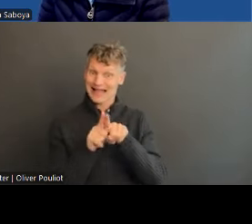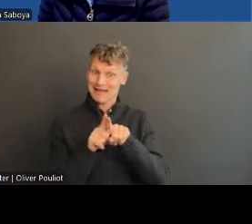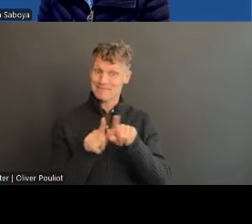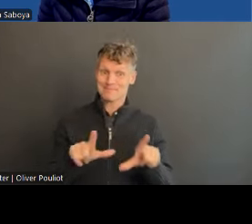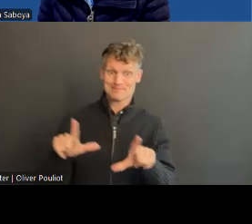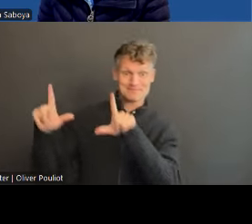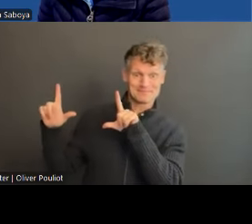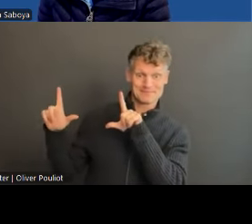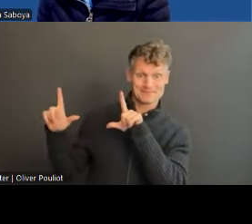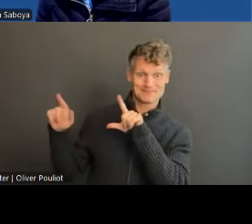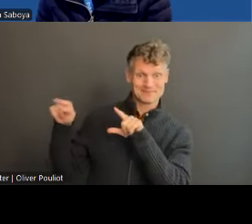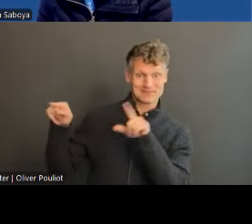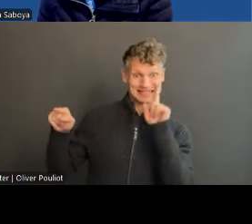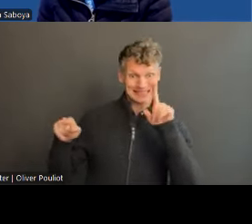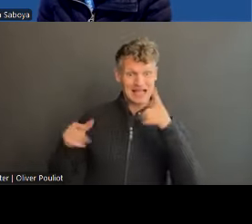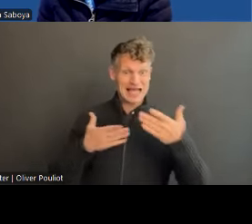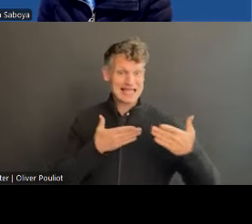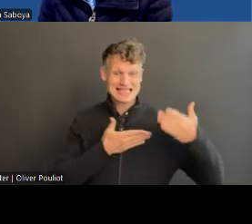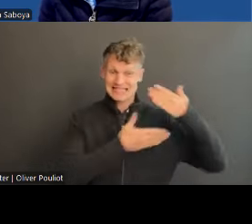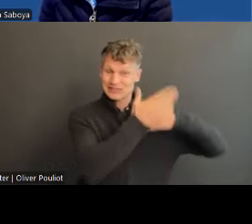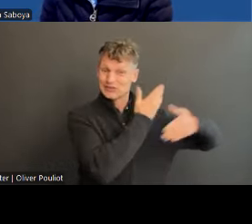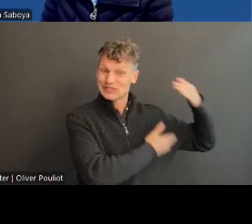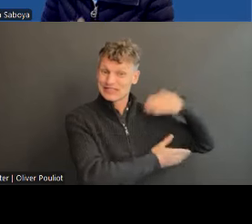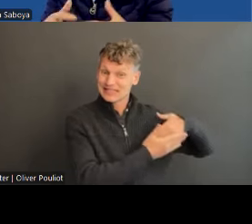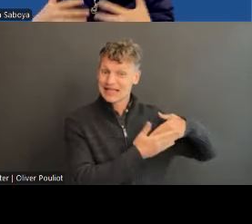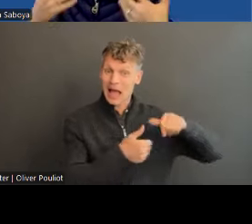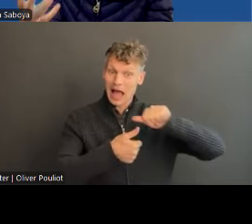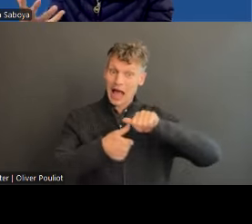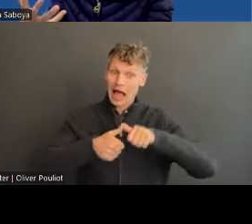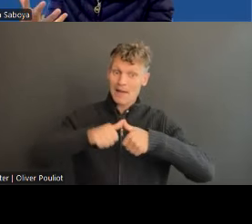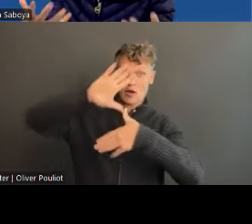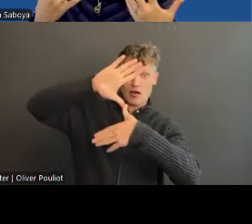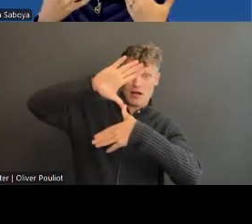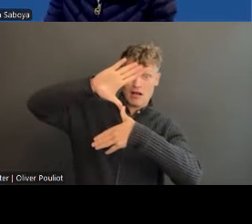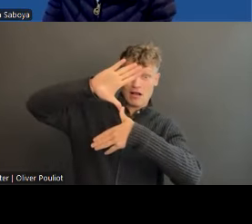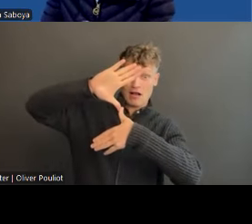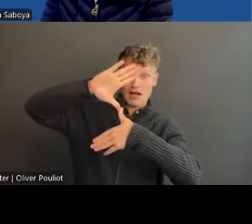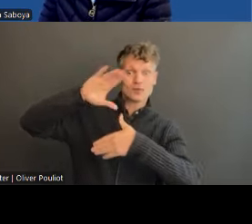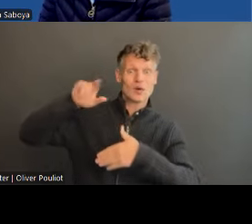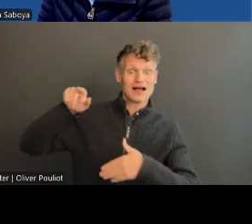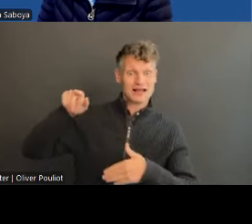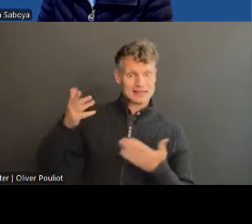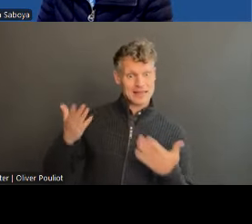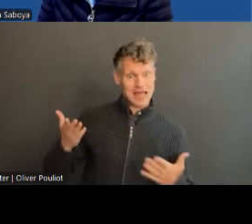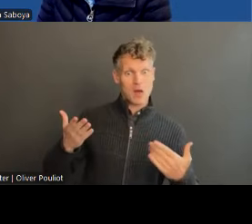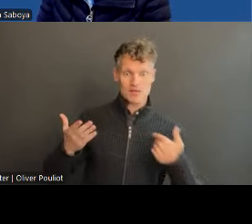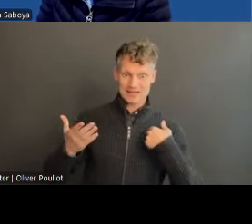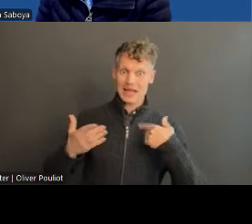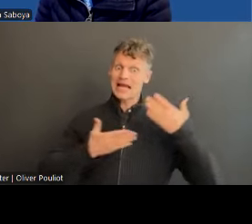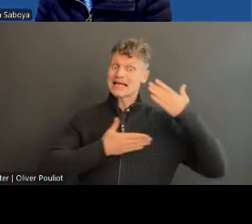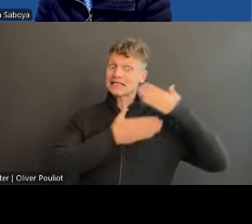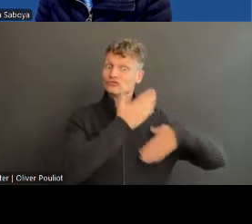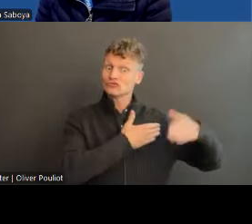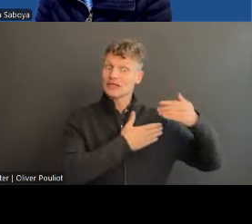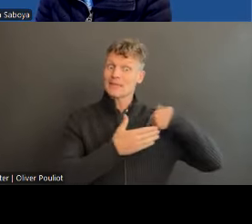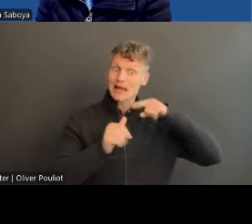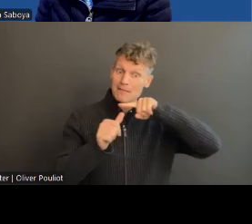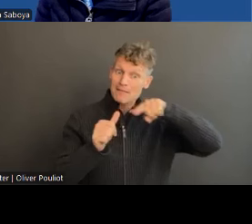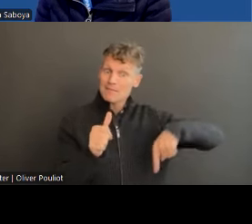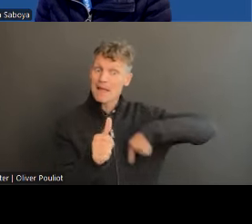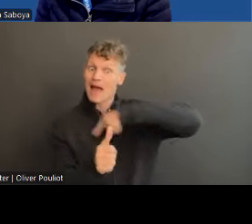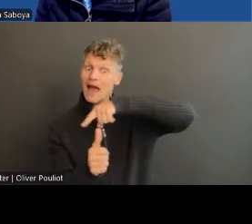the history of the elimination of diseases in the region of the Americas, this is the future based on the best information that we